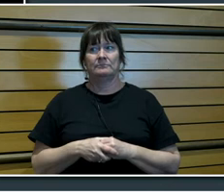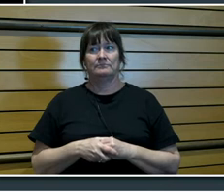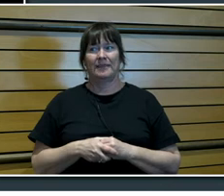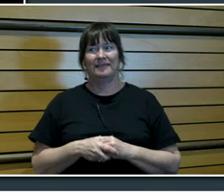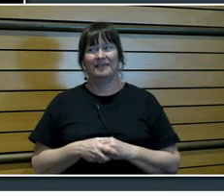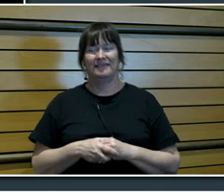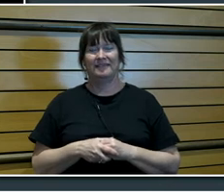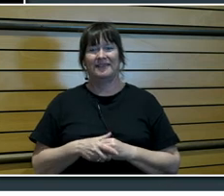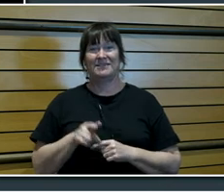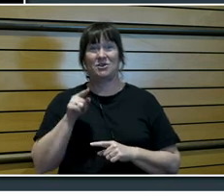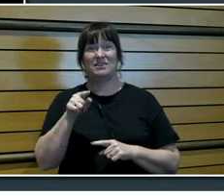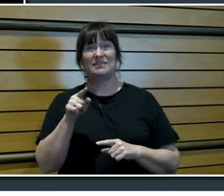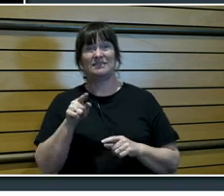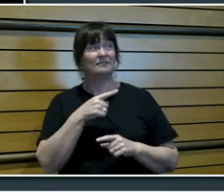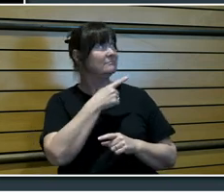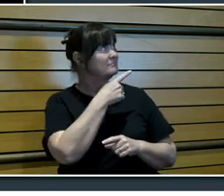And there's that space.